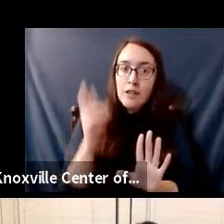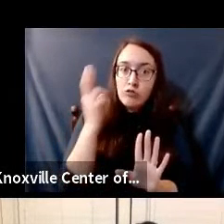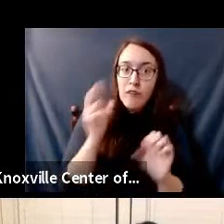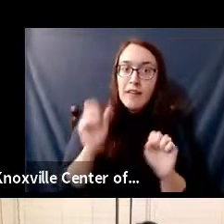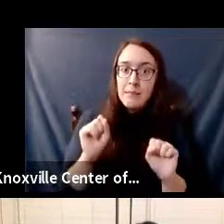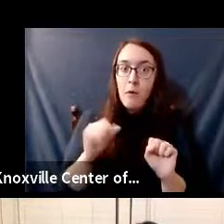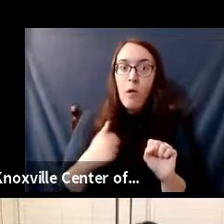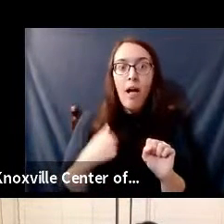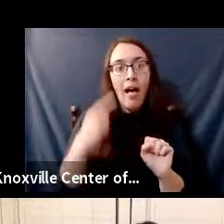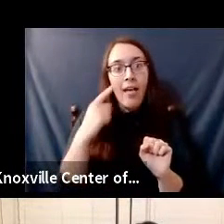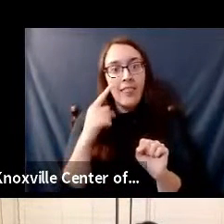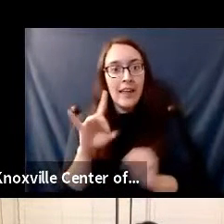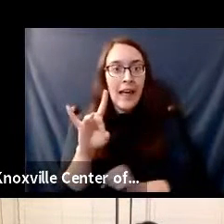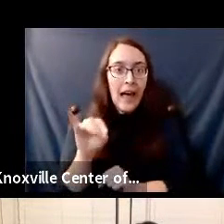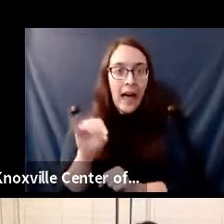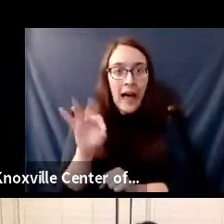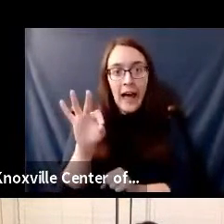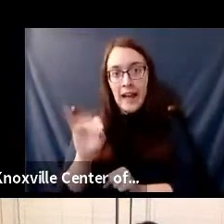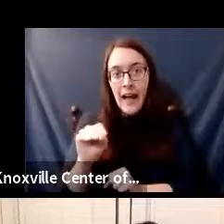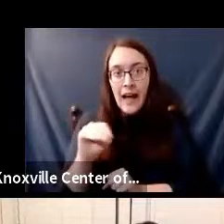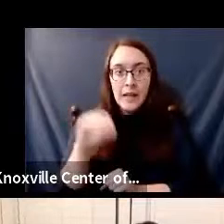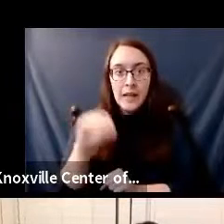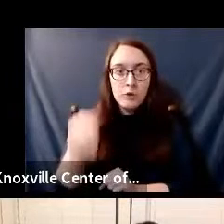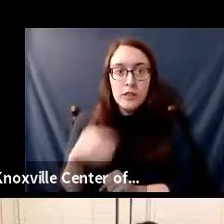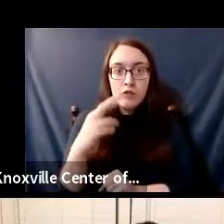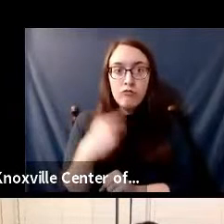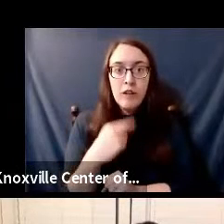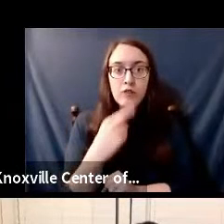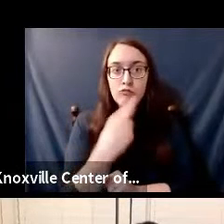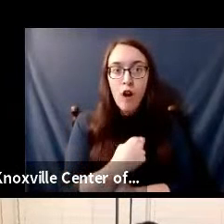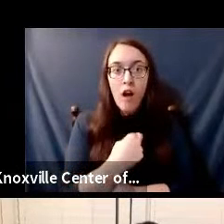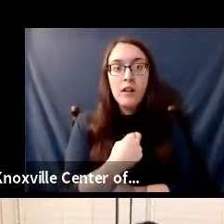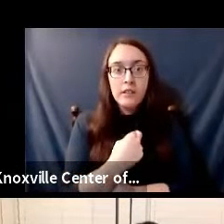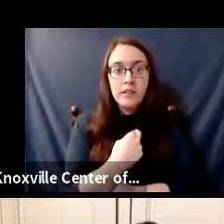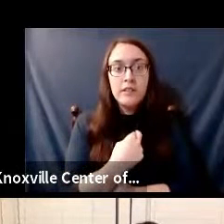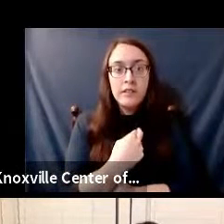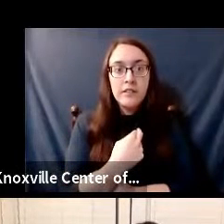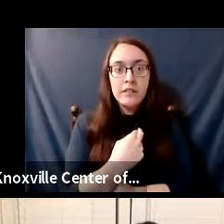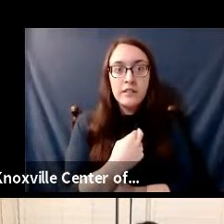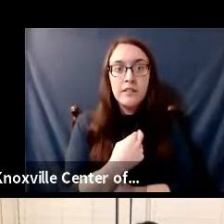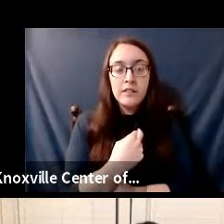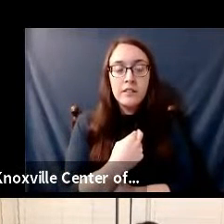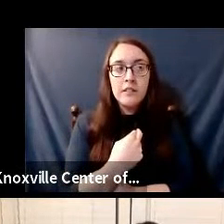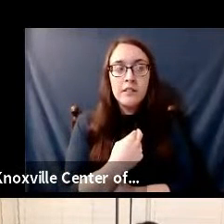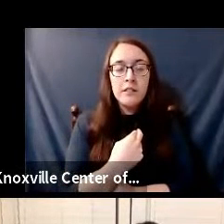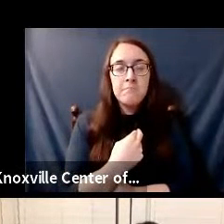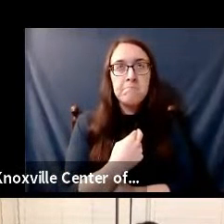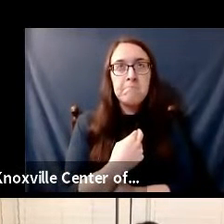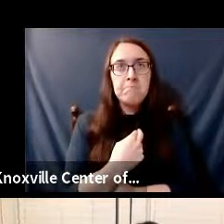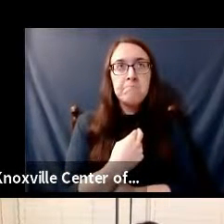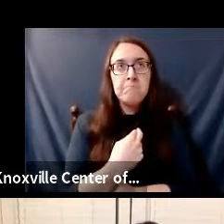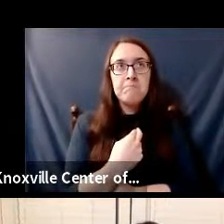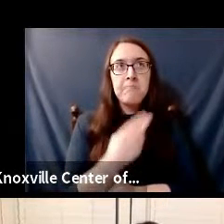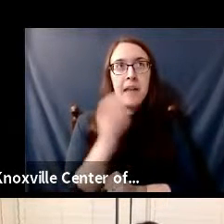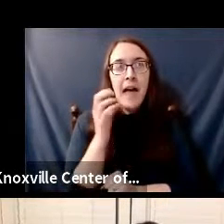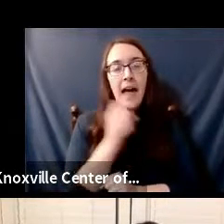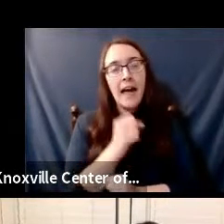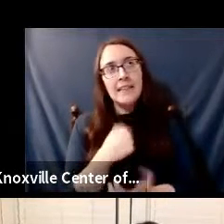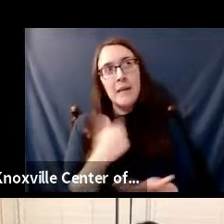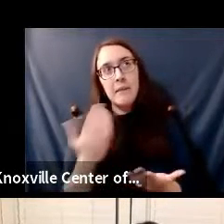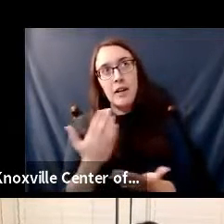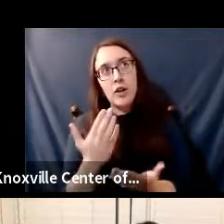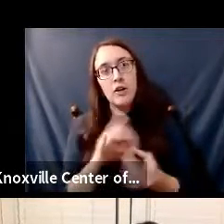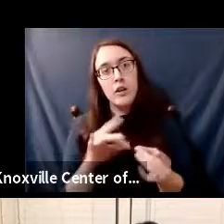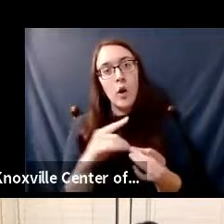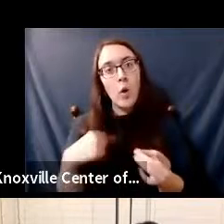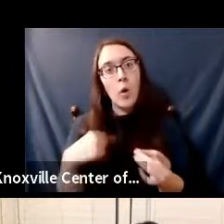to 90% of the restaurants that that I'm here, I guess, talking on behalf of, we all close